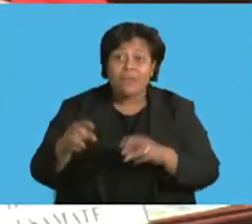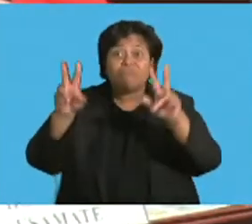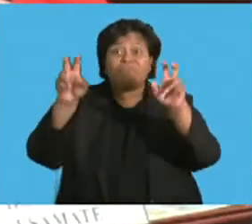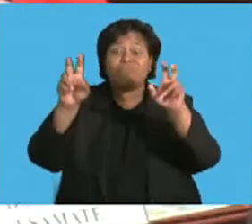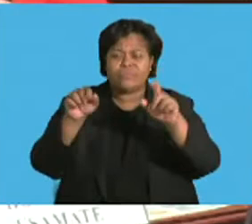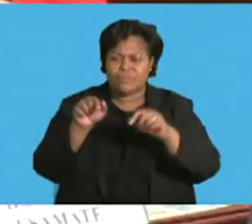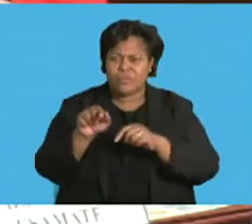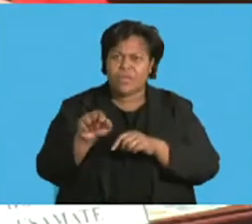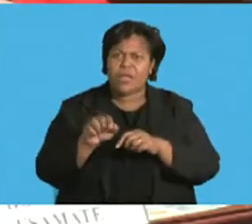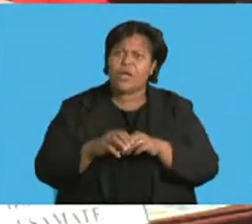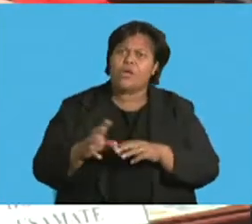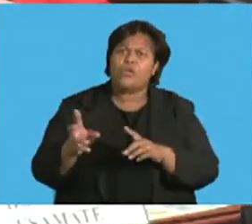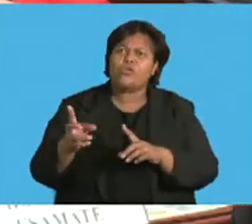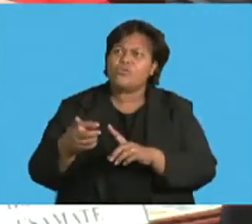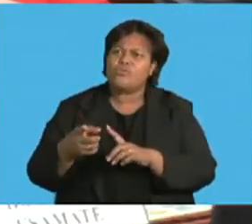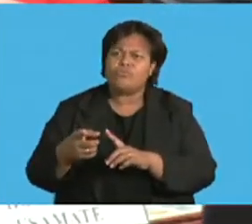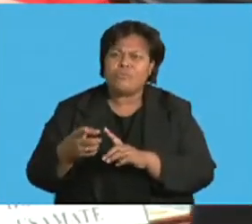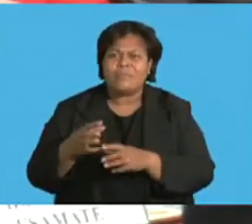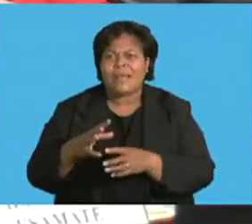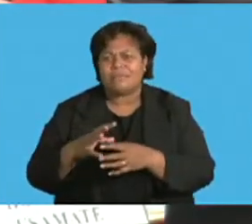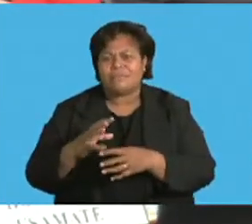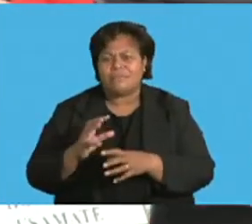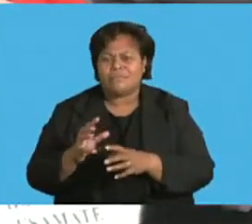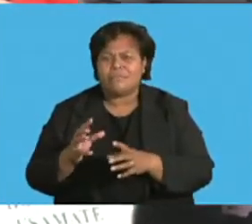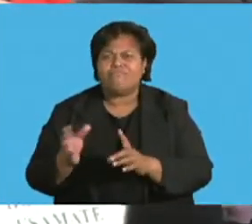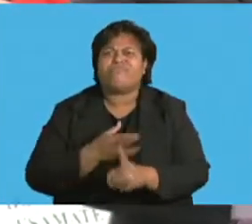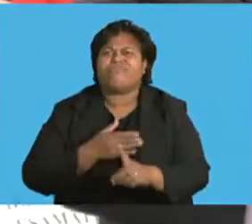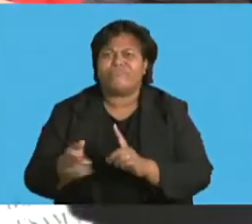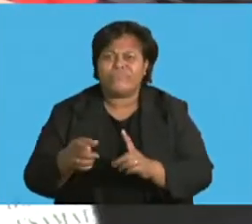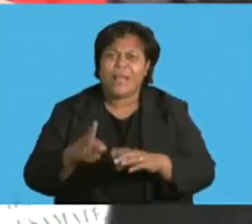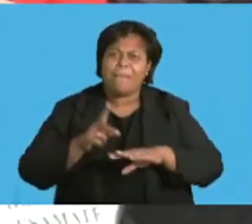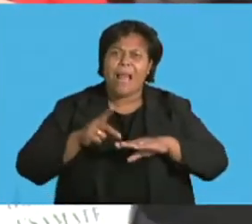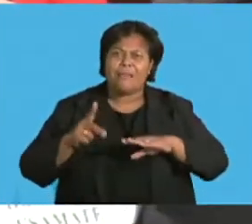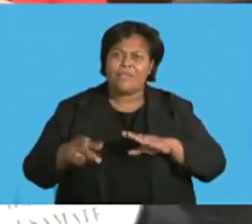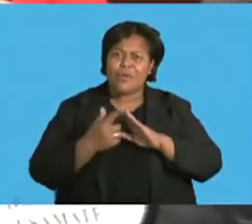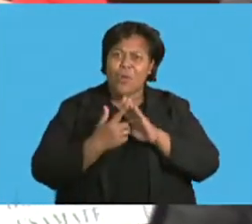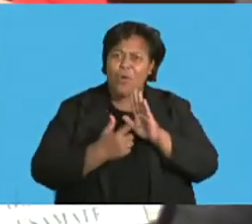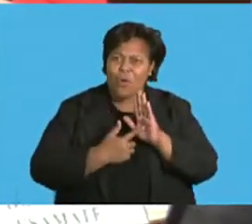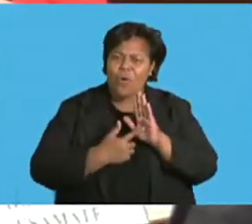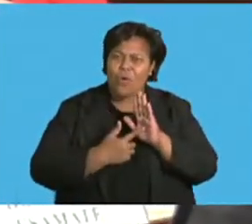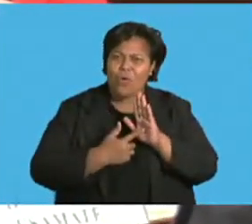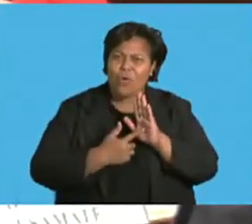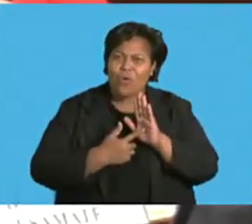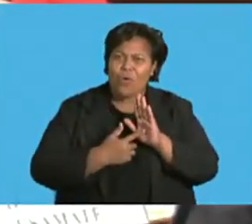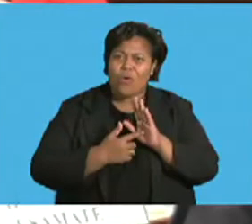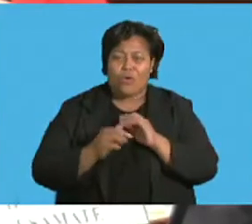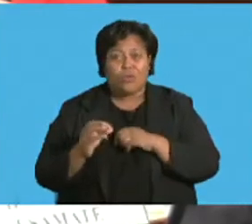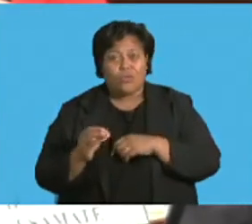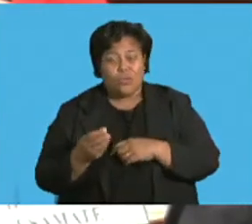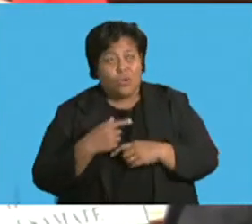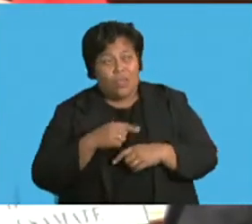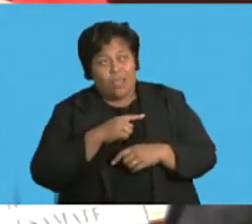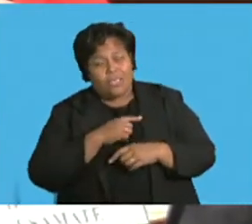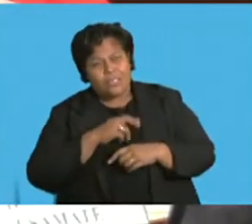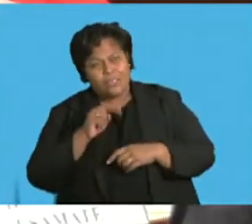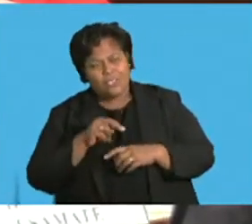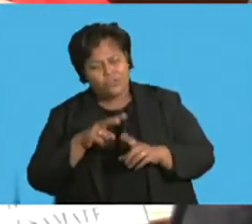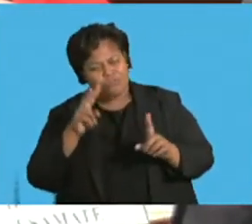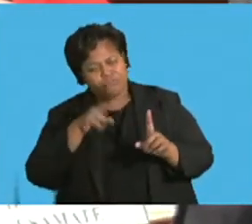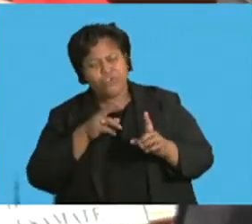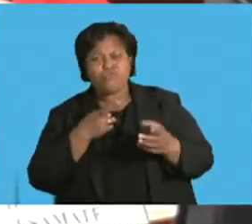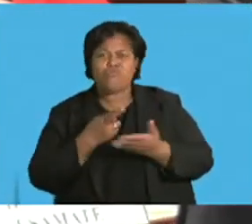raping parliamentary democracy. Mr. Speaker, sir. So let's look at it, from a realistic